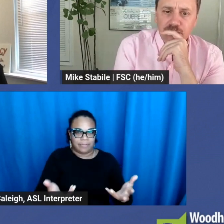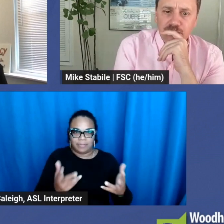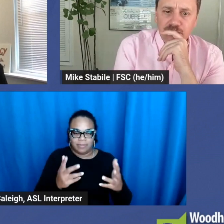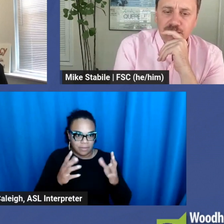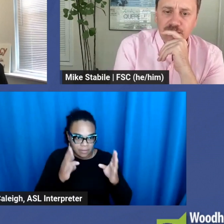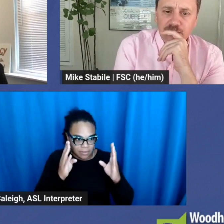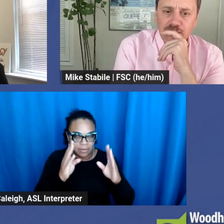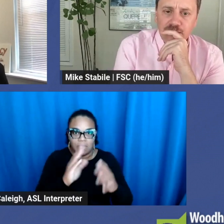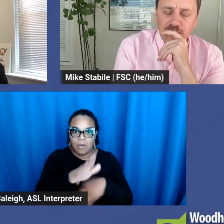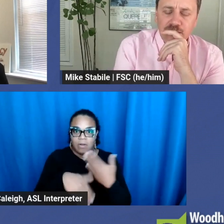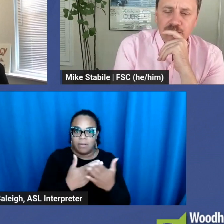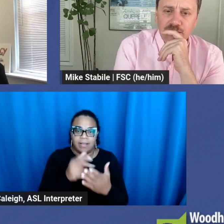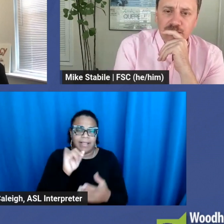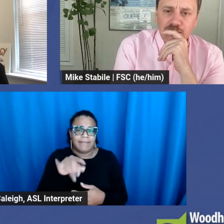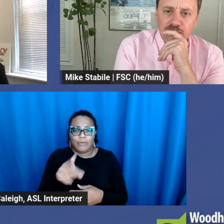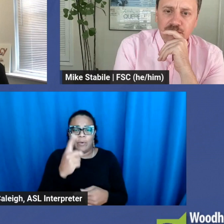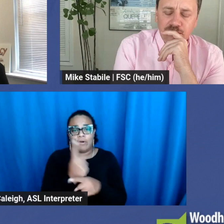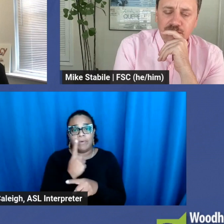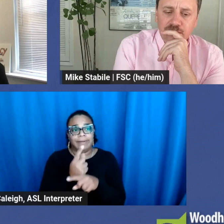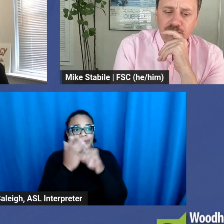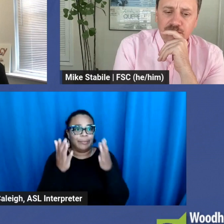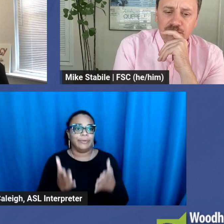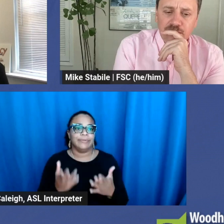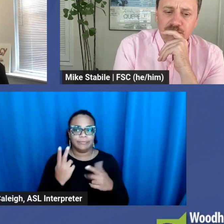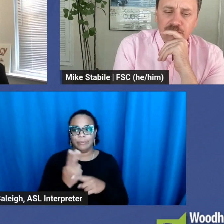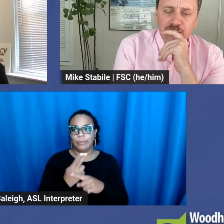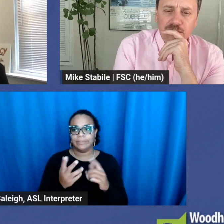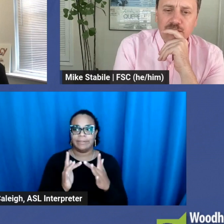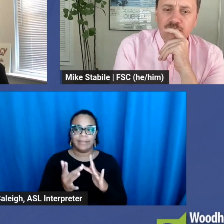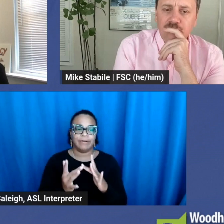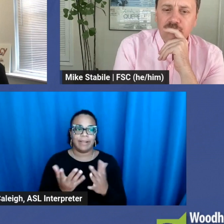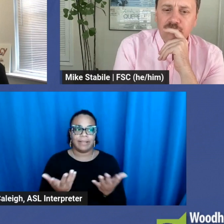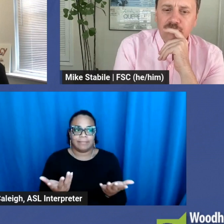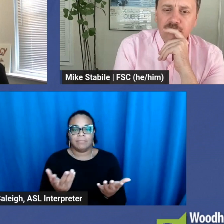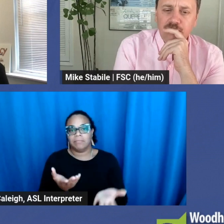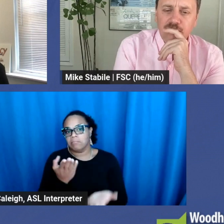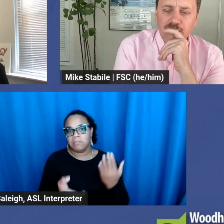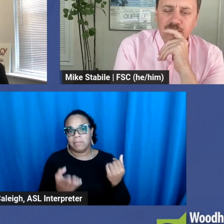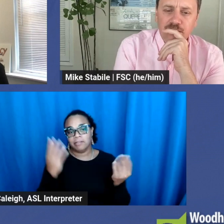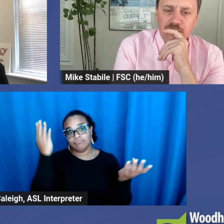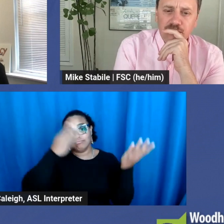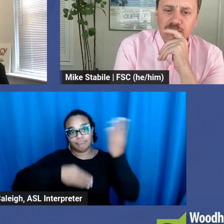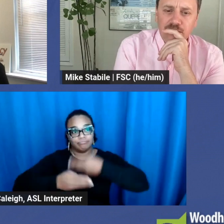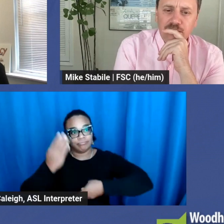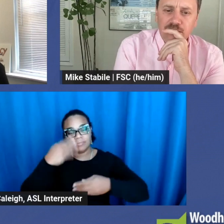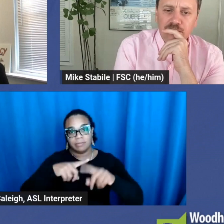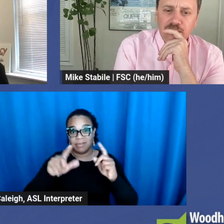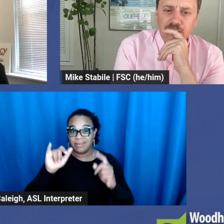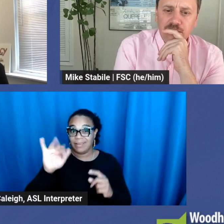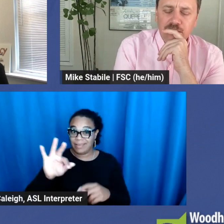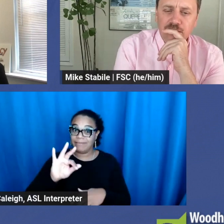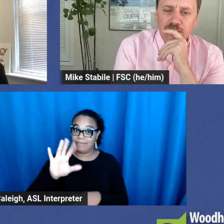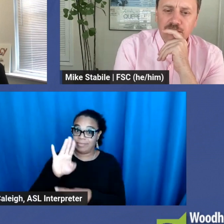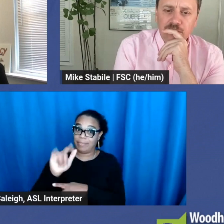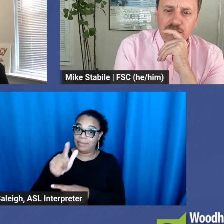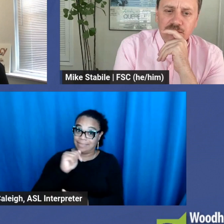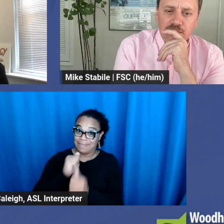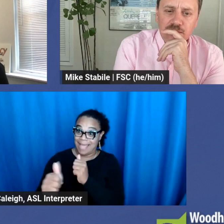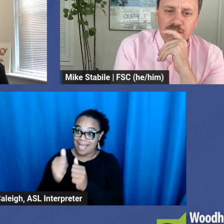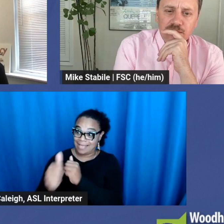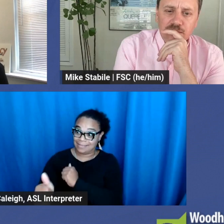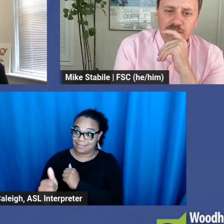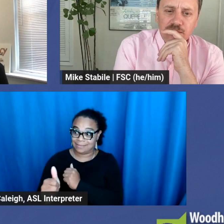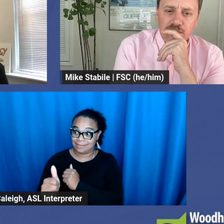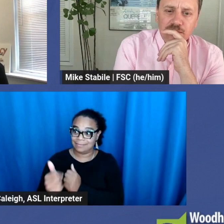a regular person who uses the internet. But all of these things, all of these bills, should they pass, I think will have an